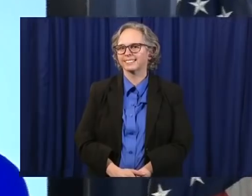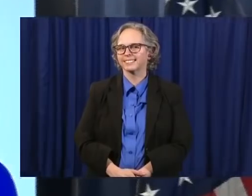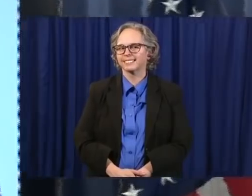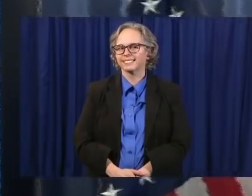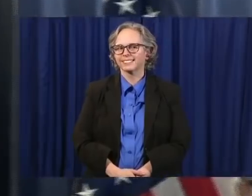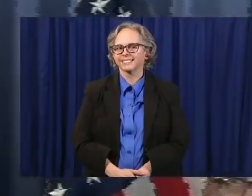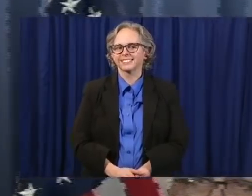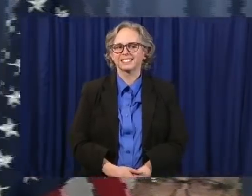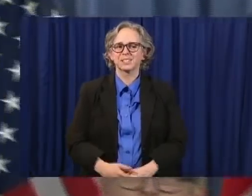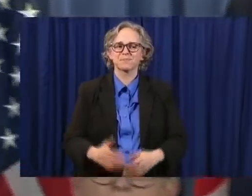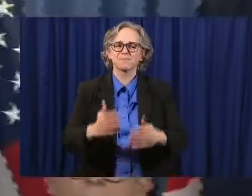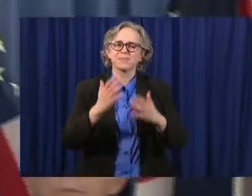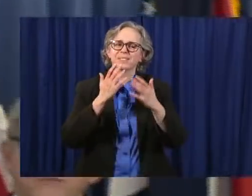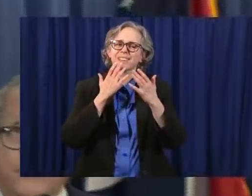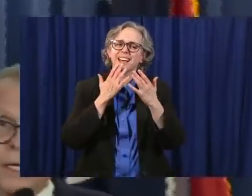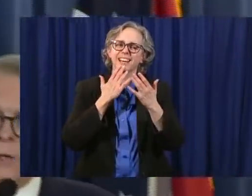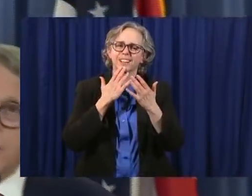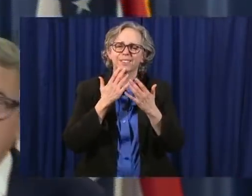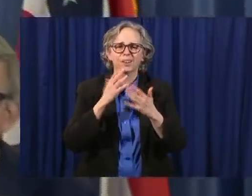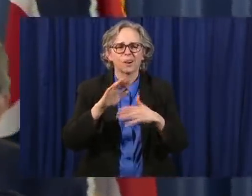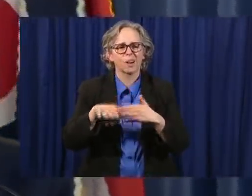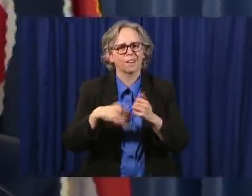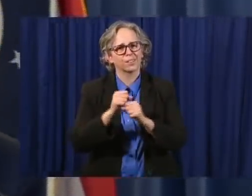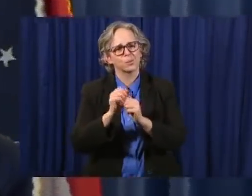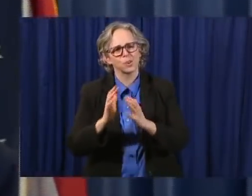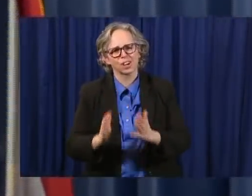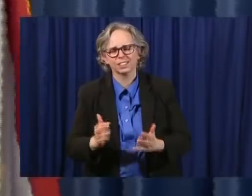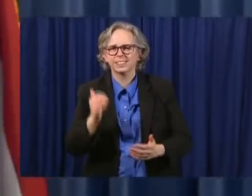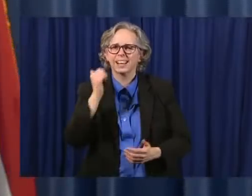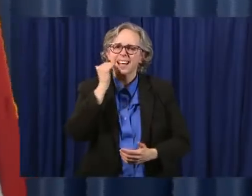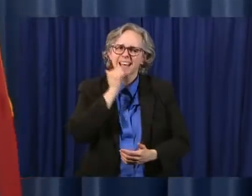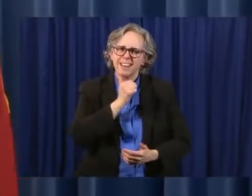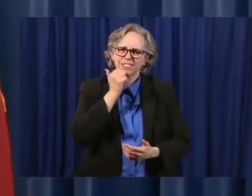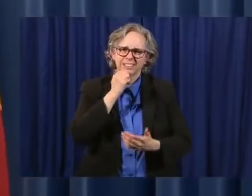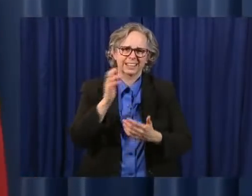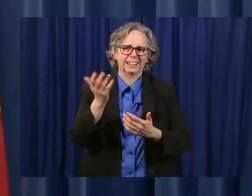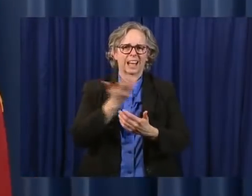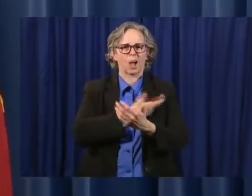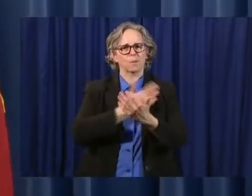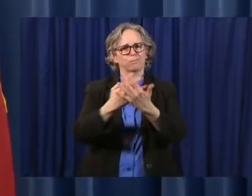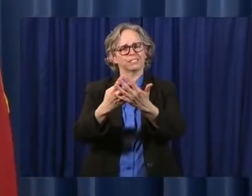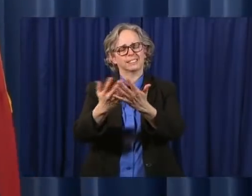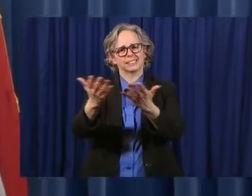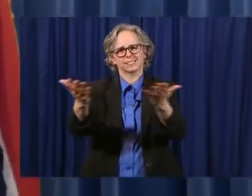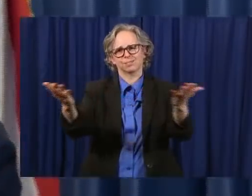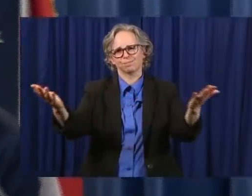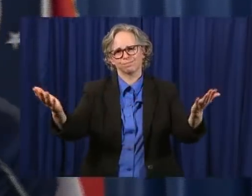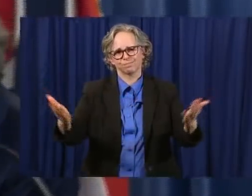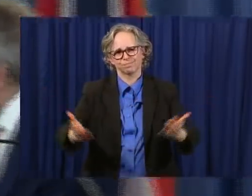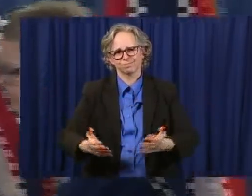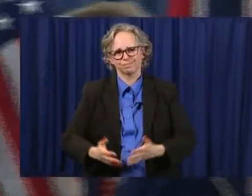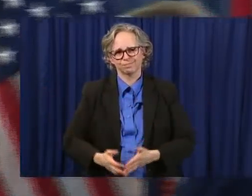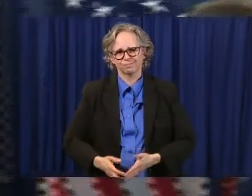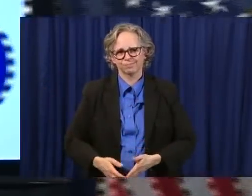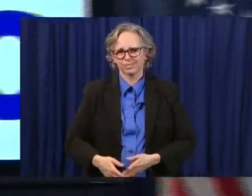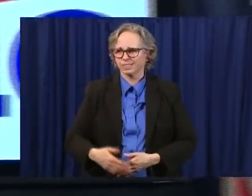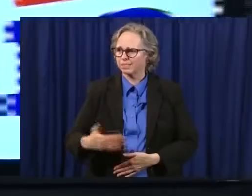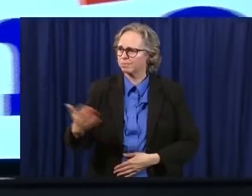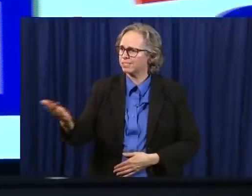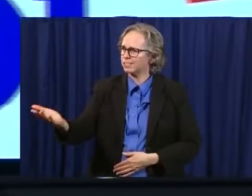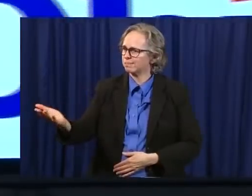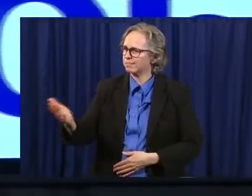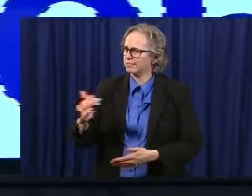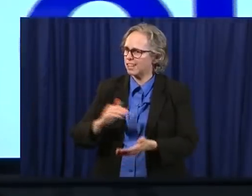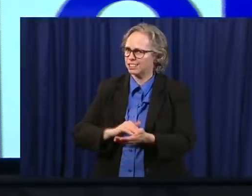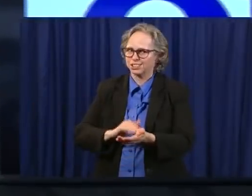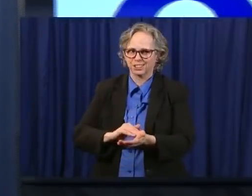Thank all those who work every day in our Ohio prisons. Dr. Acton. Thank you, Governor.